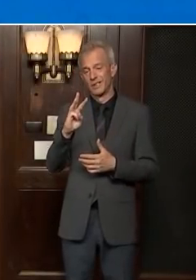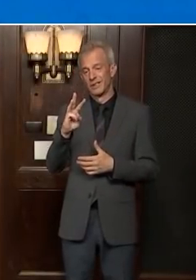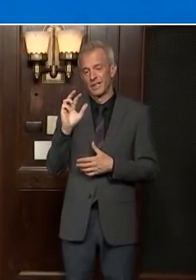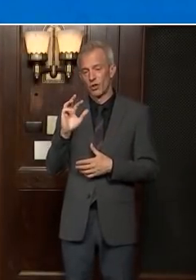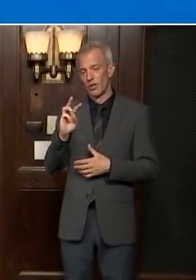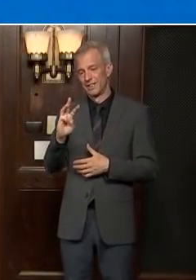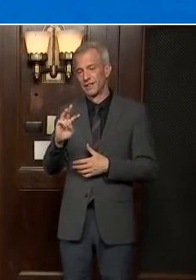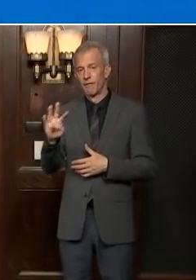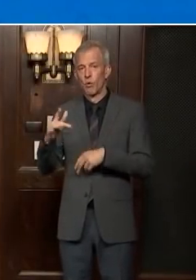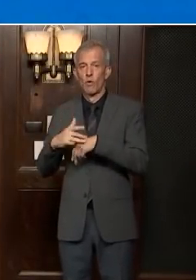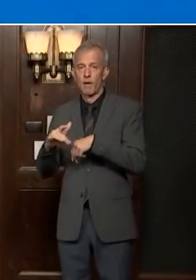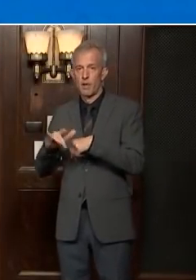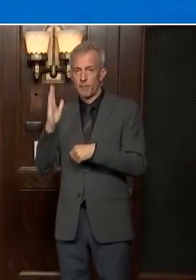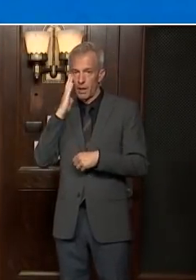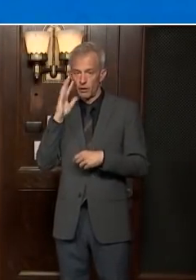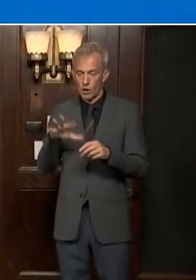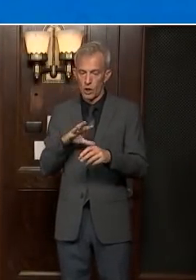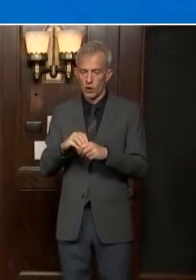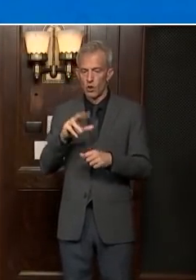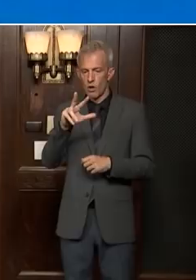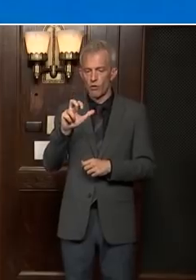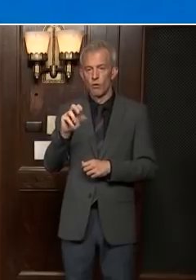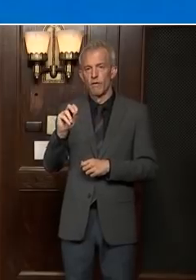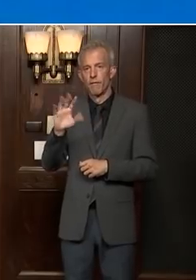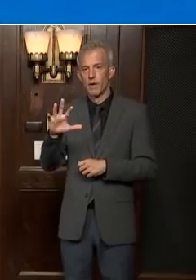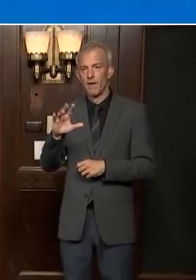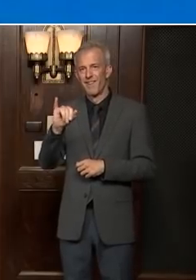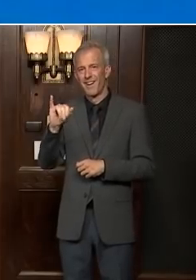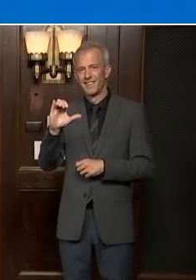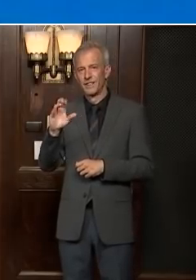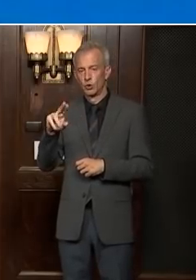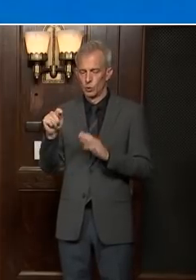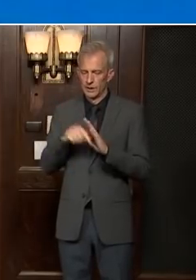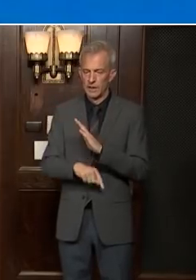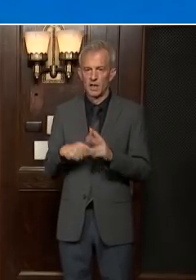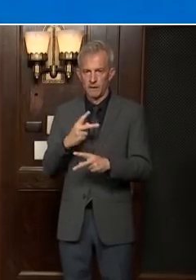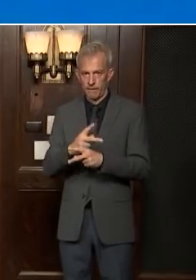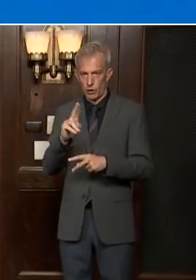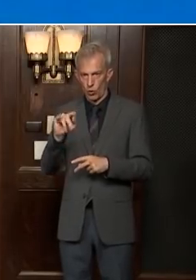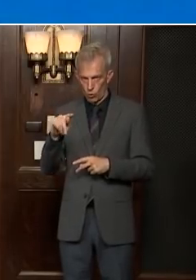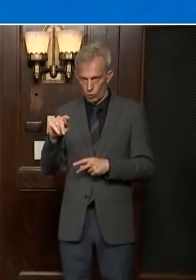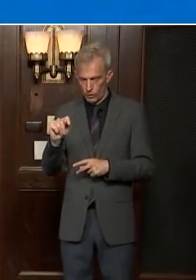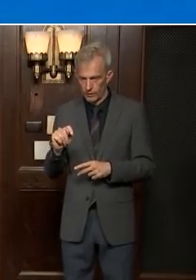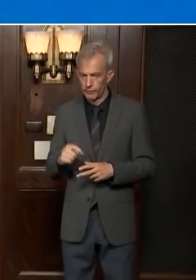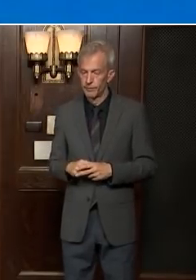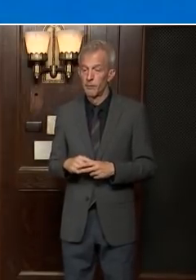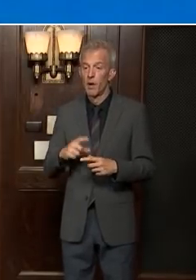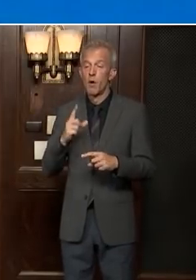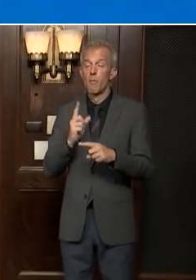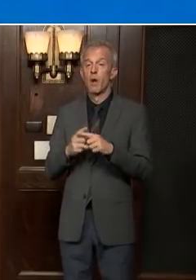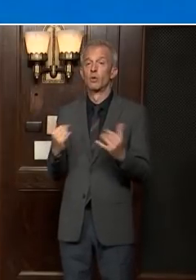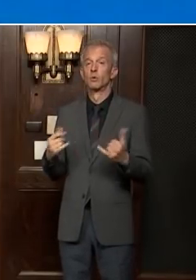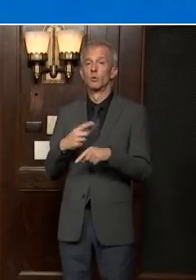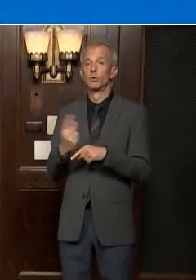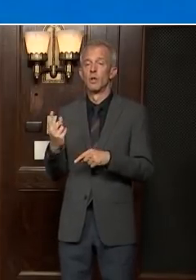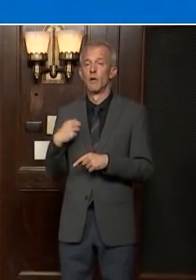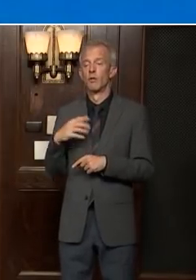1,664 available beds, including 305 ICU beds. There's also an inventory today